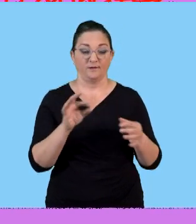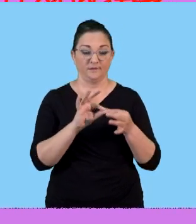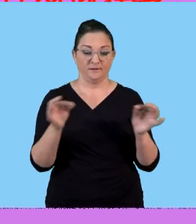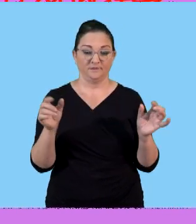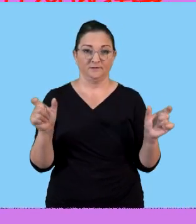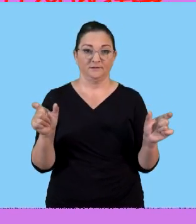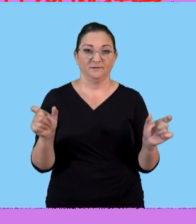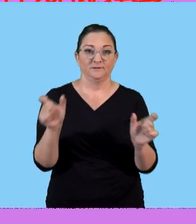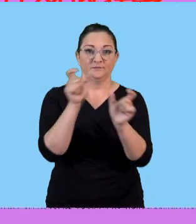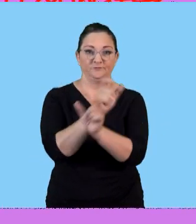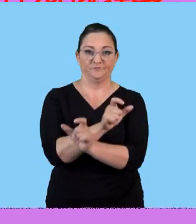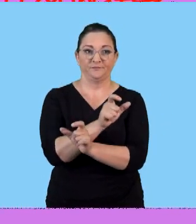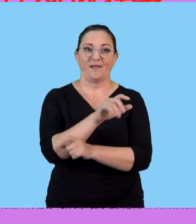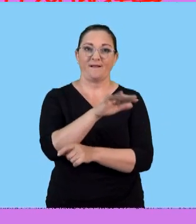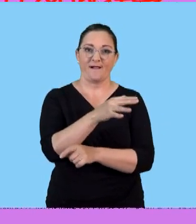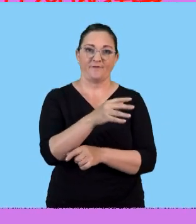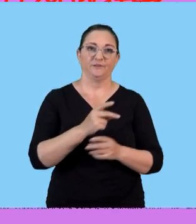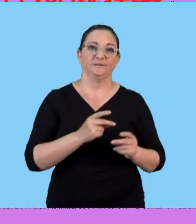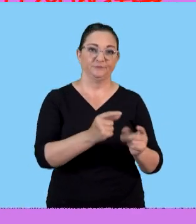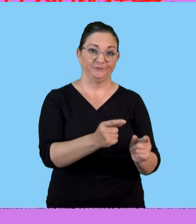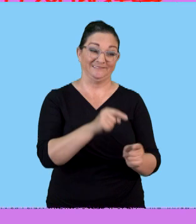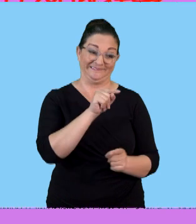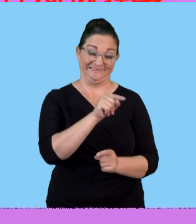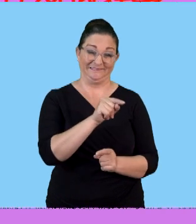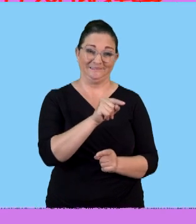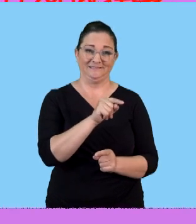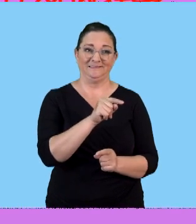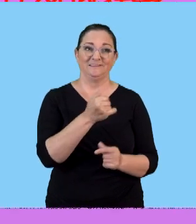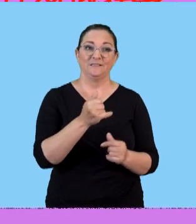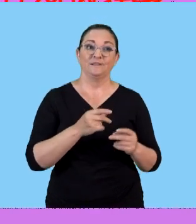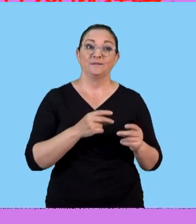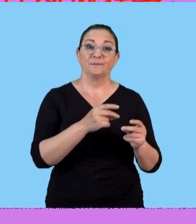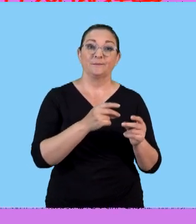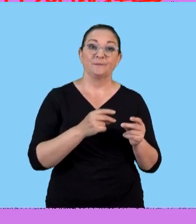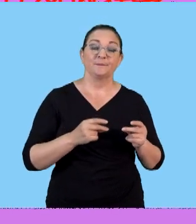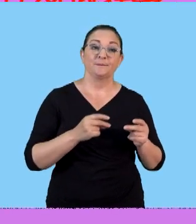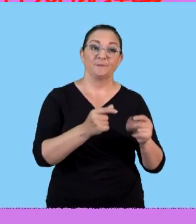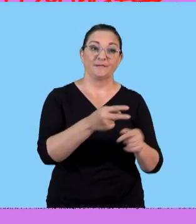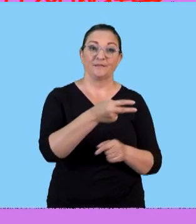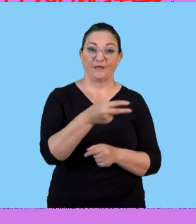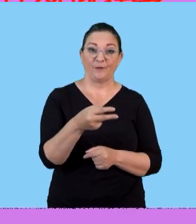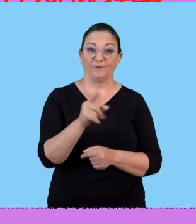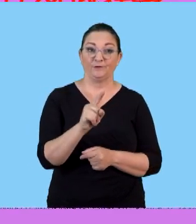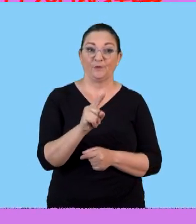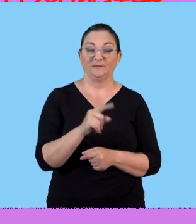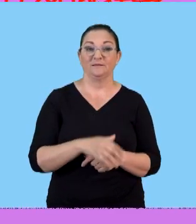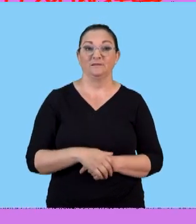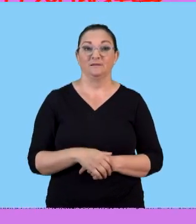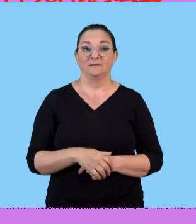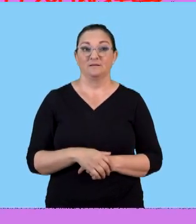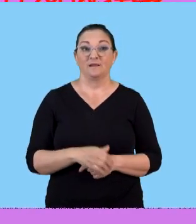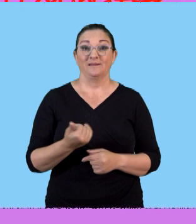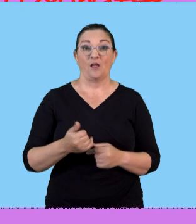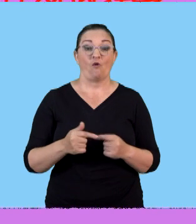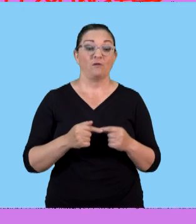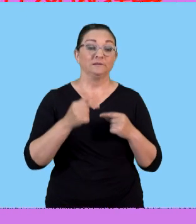make my average speed the subject of the formula. So speed equals, right? How do we determine average